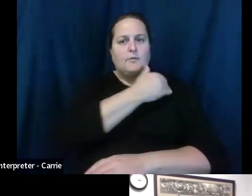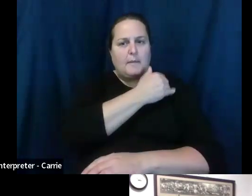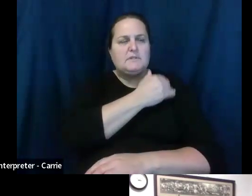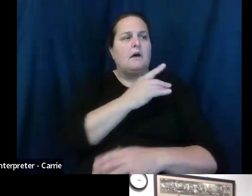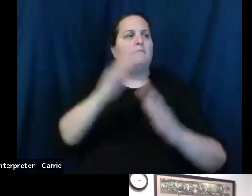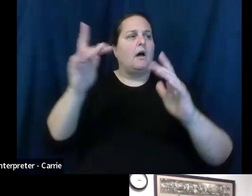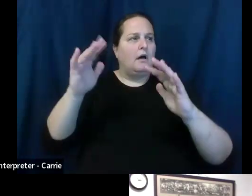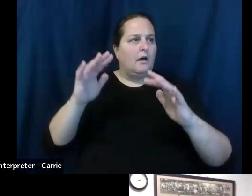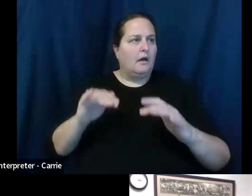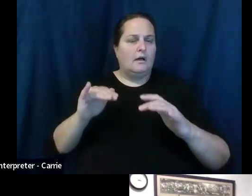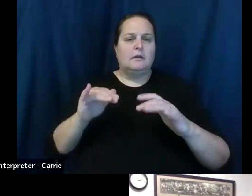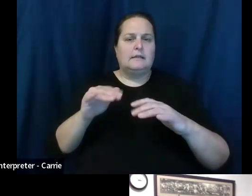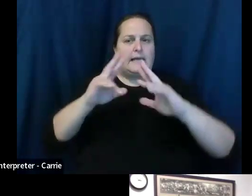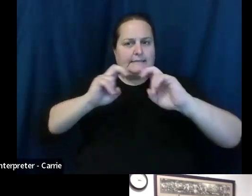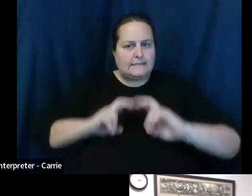for assessments,